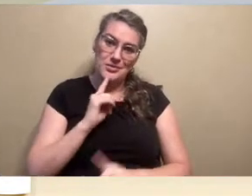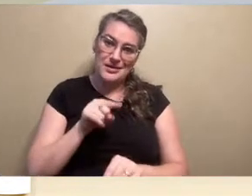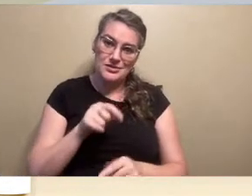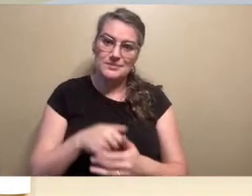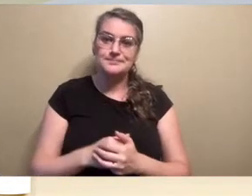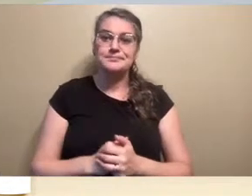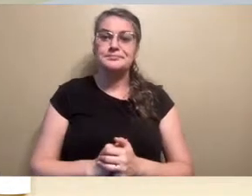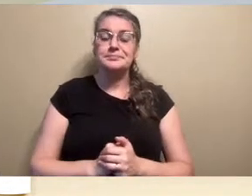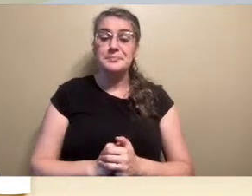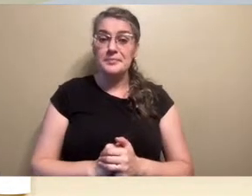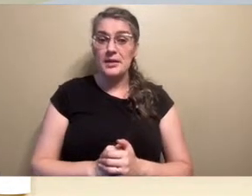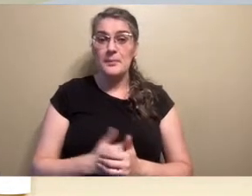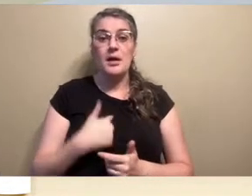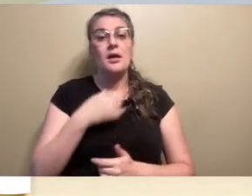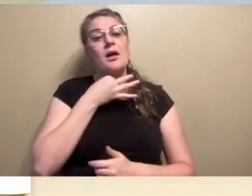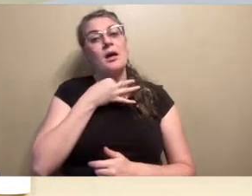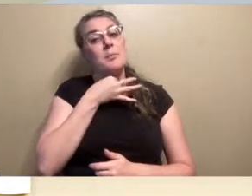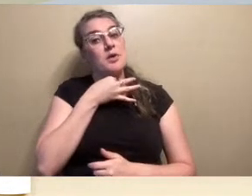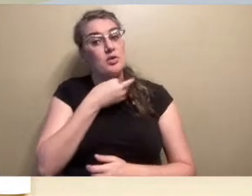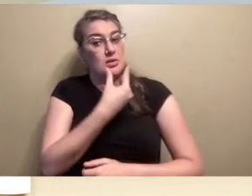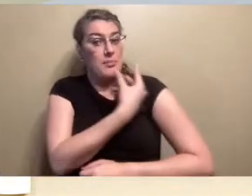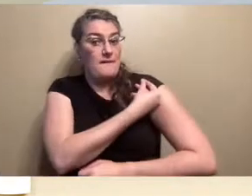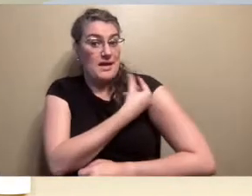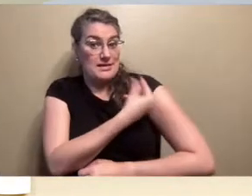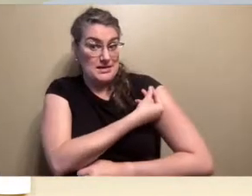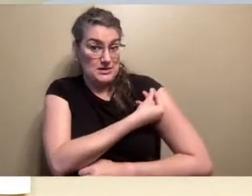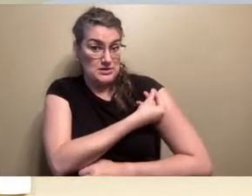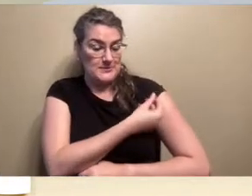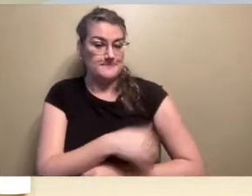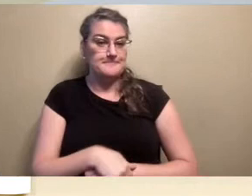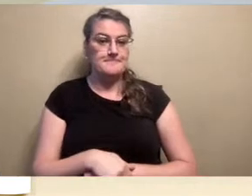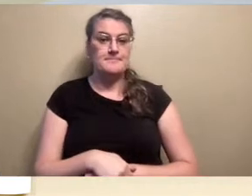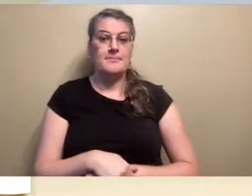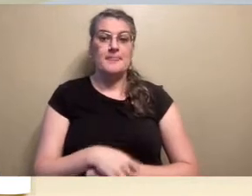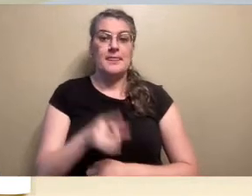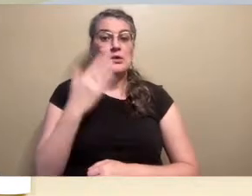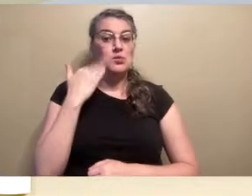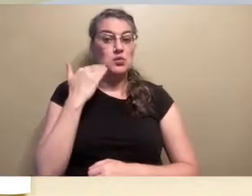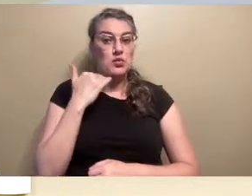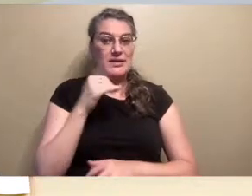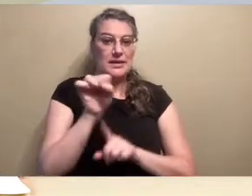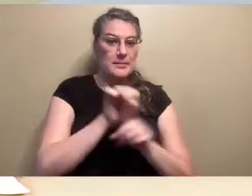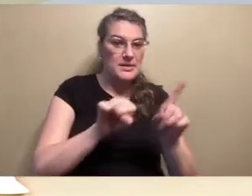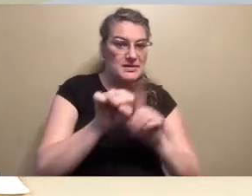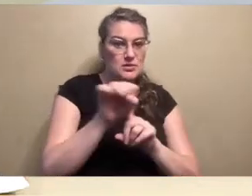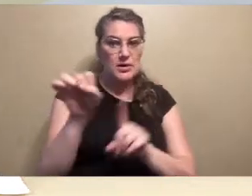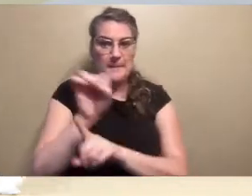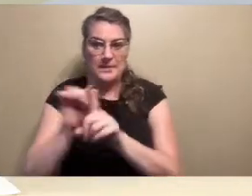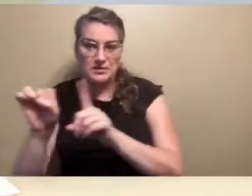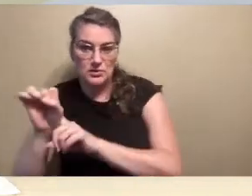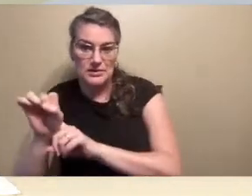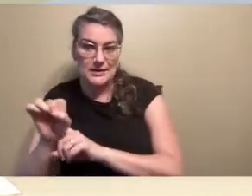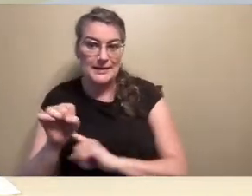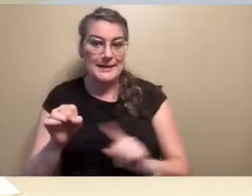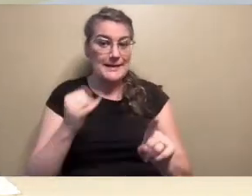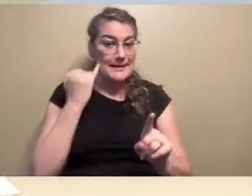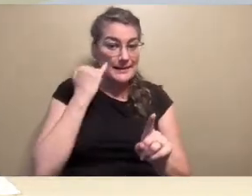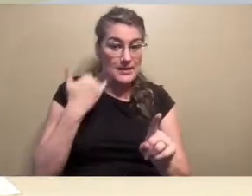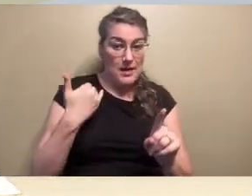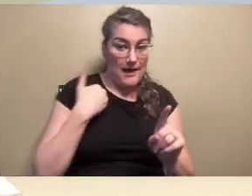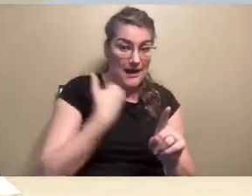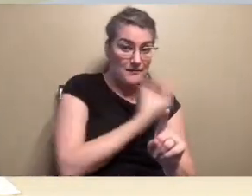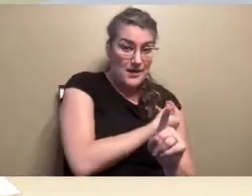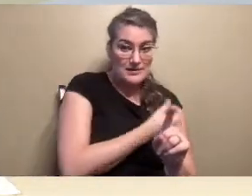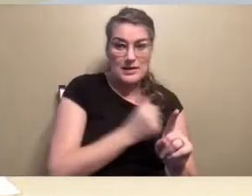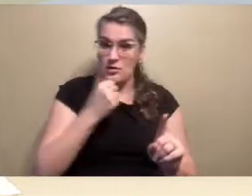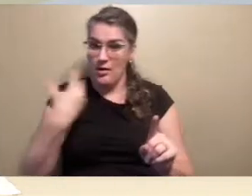vaccination status. I noticed in the most recent cases, you weren't doing it on a case-to-case basis, whether the cases were vaccinated or unvaccinated. And you gave out